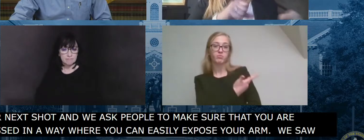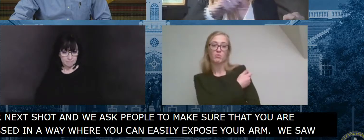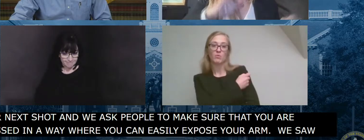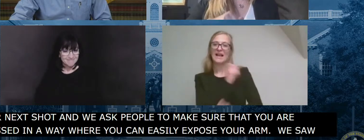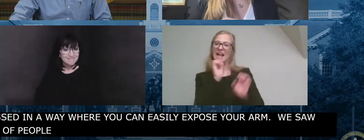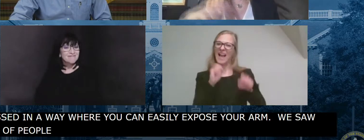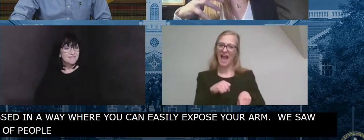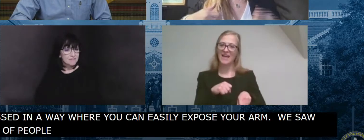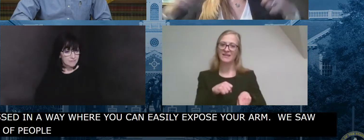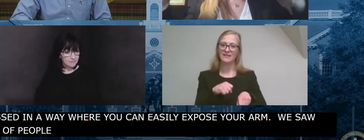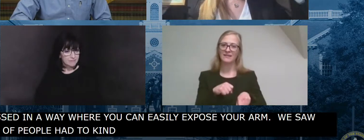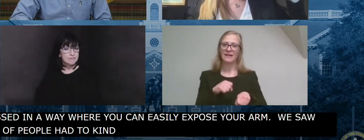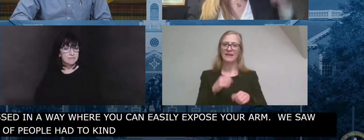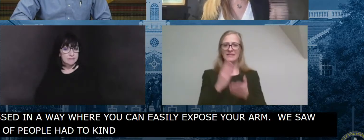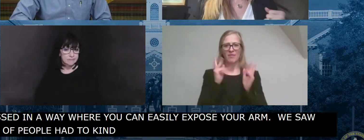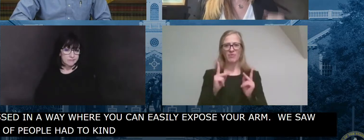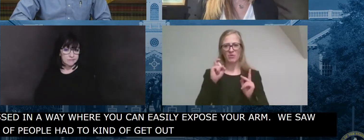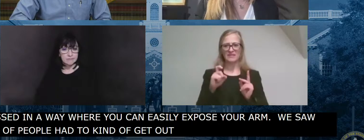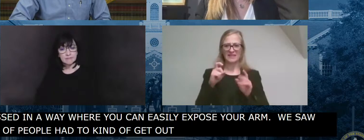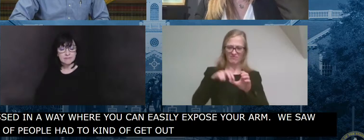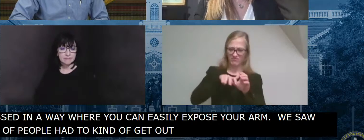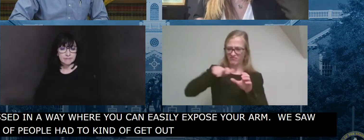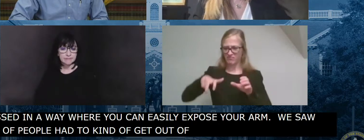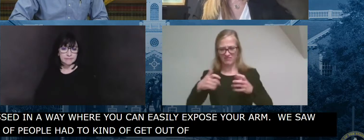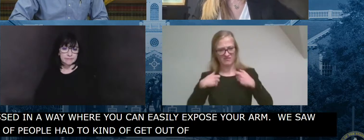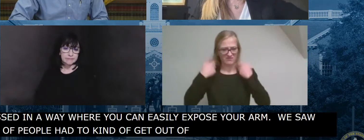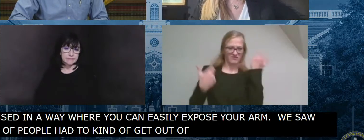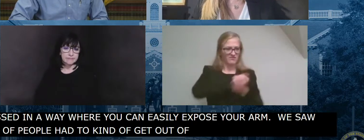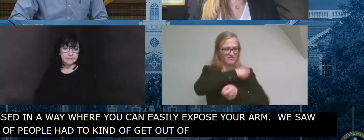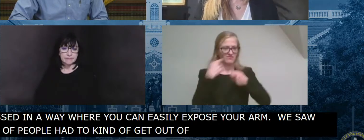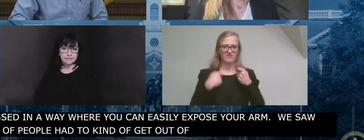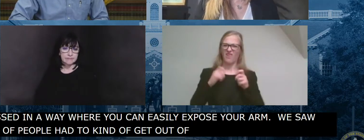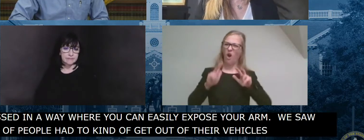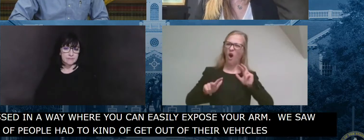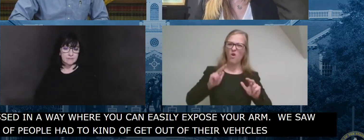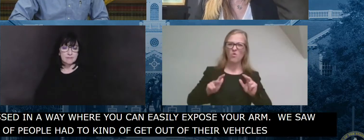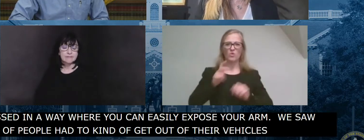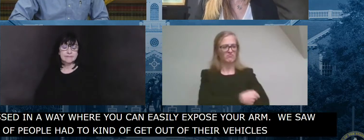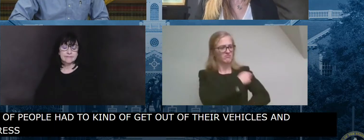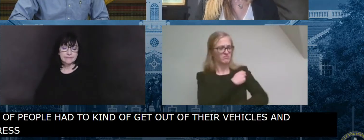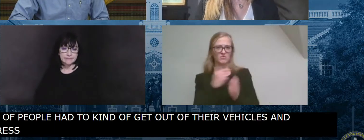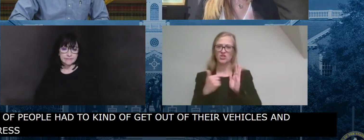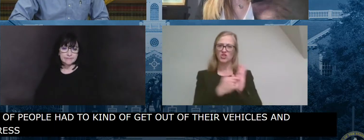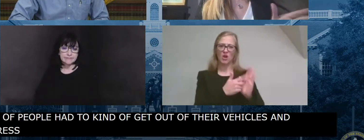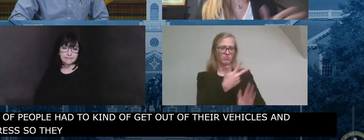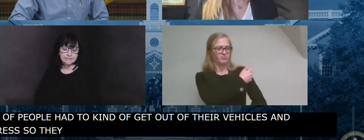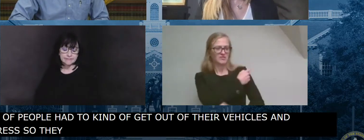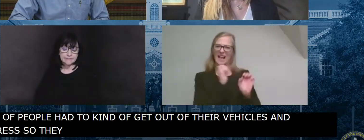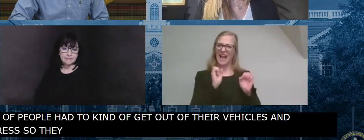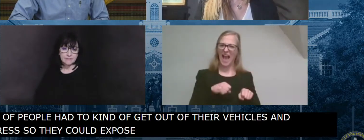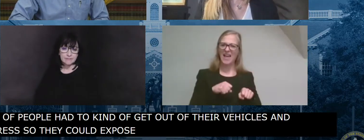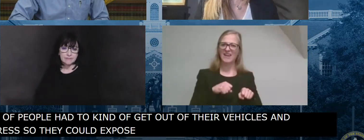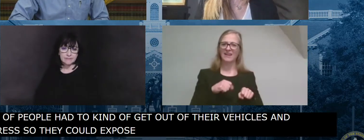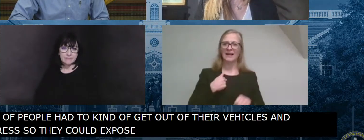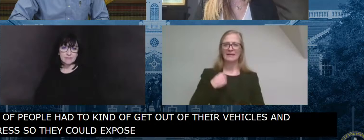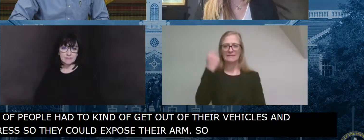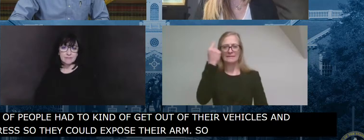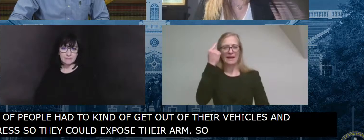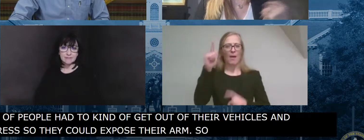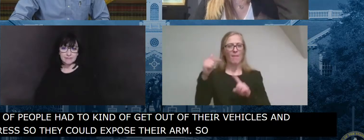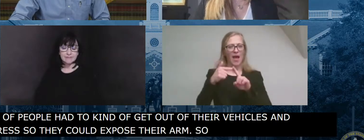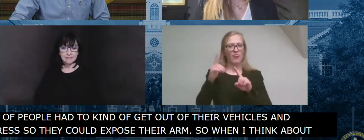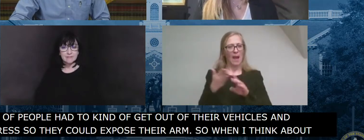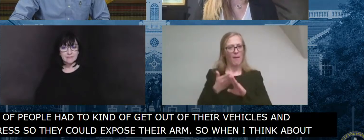of get out of their vehicles and undress so that they could, expose their arm. So when I think about that ahead of time,